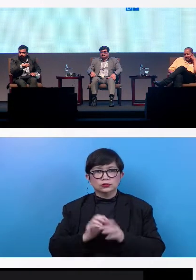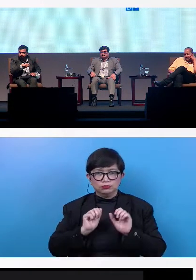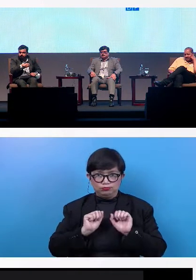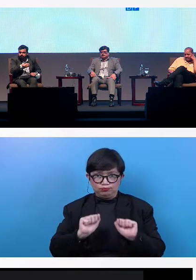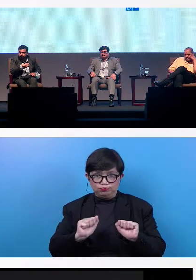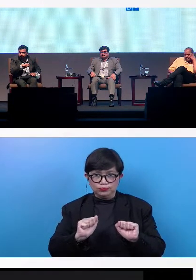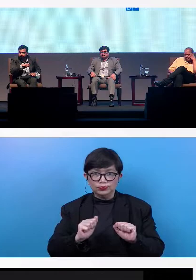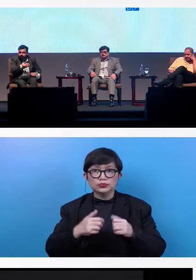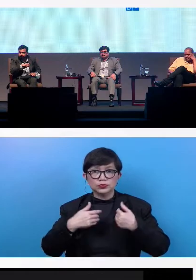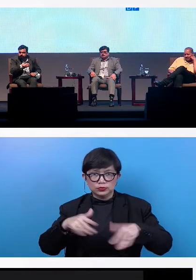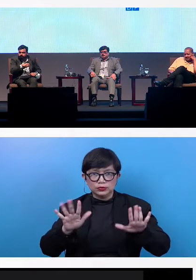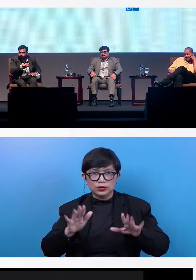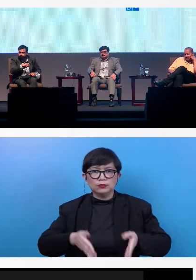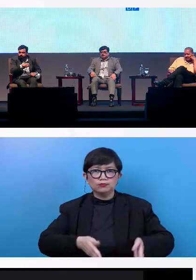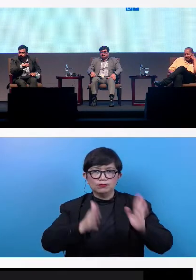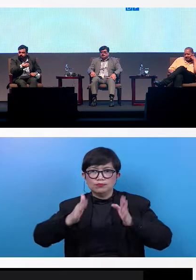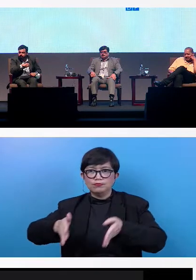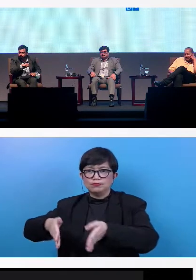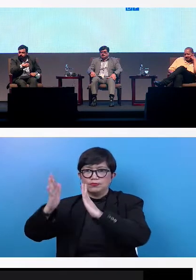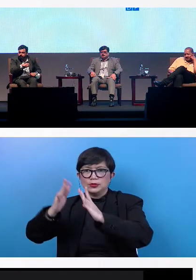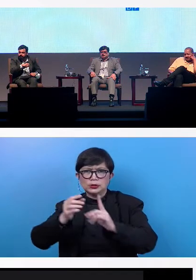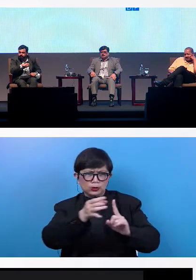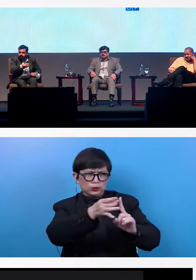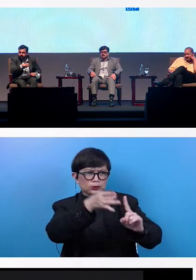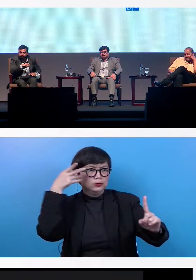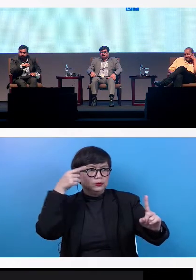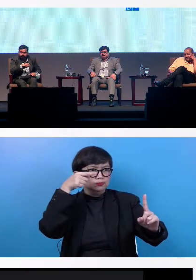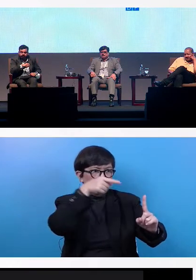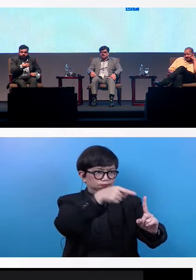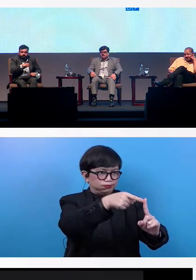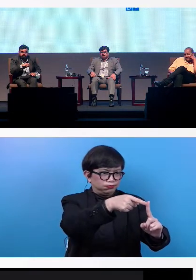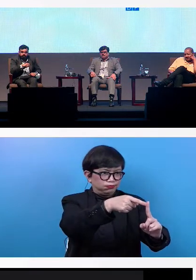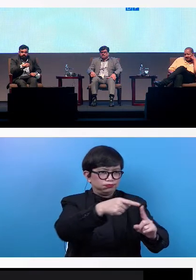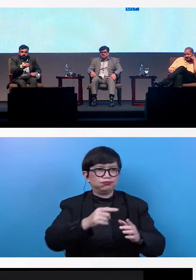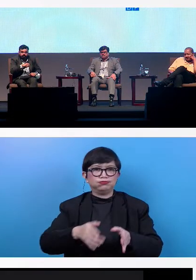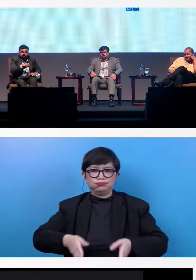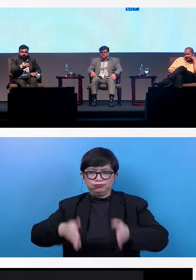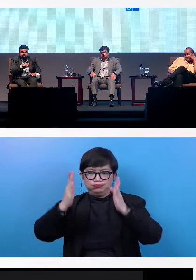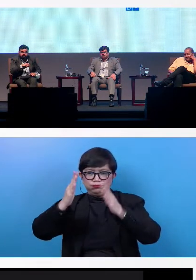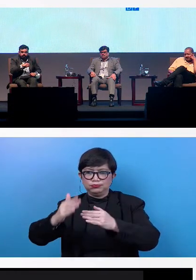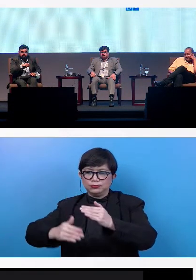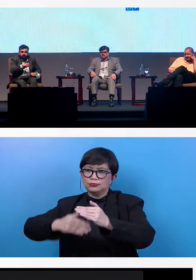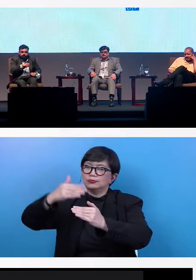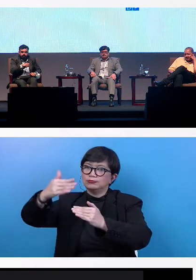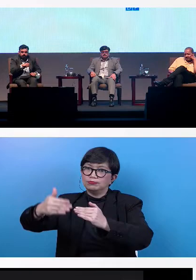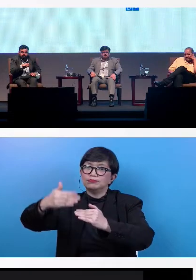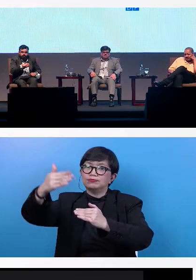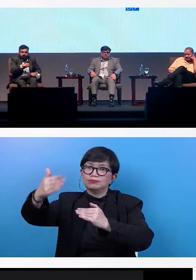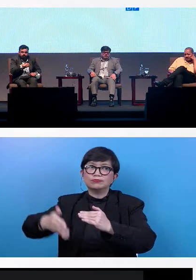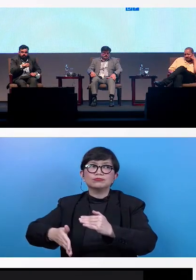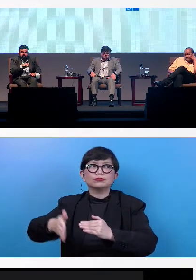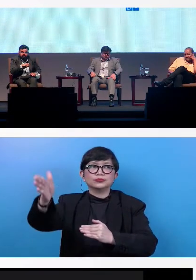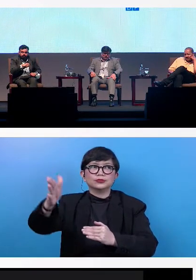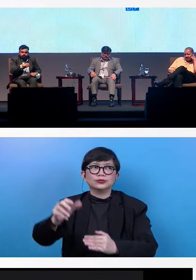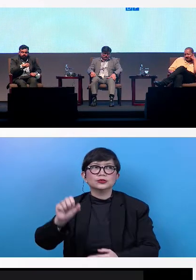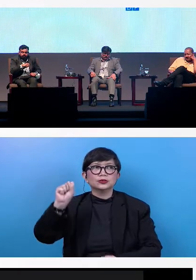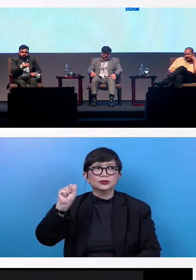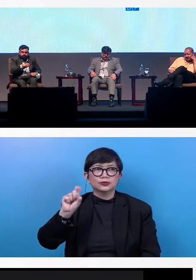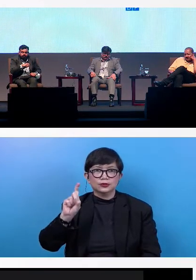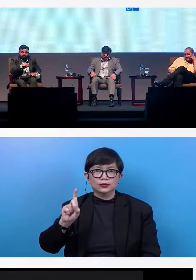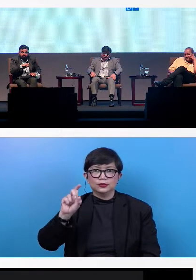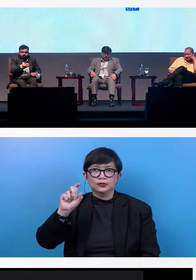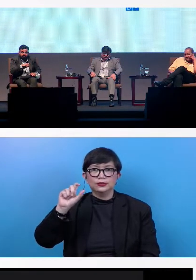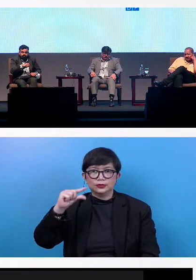sustainable development goals stuff that we're doing for the industry. But most importantly, I think I would get behind the fact that